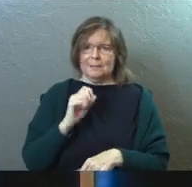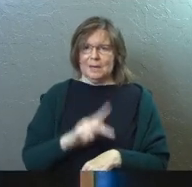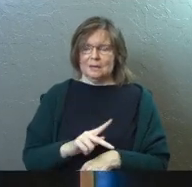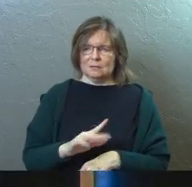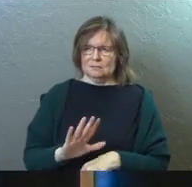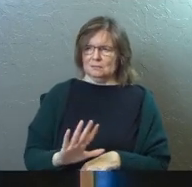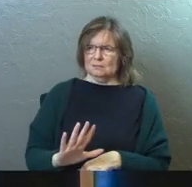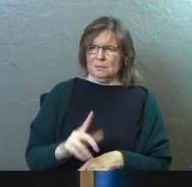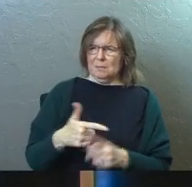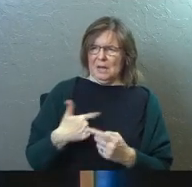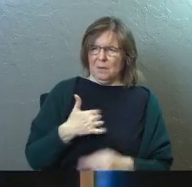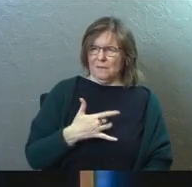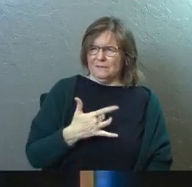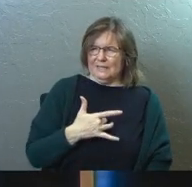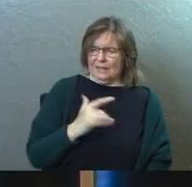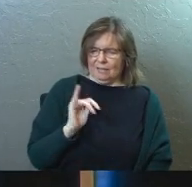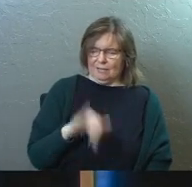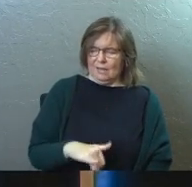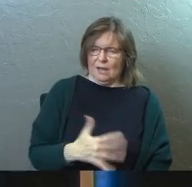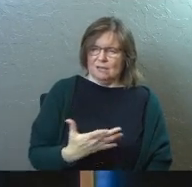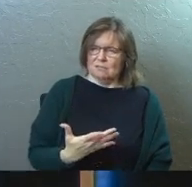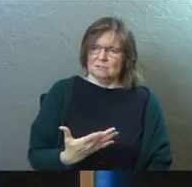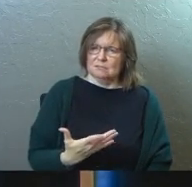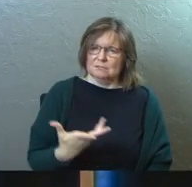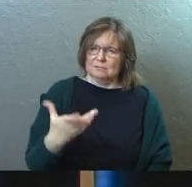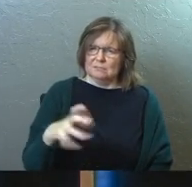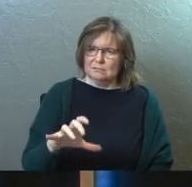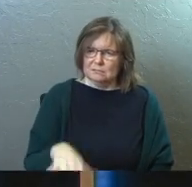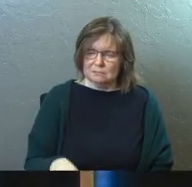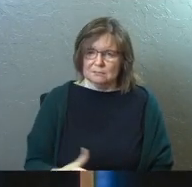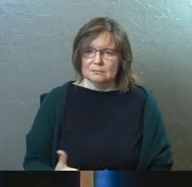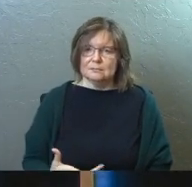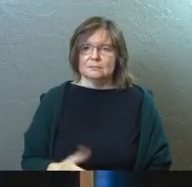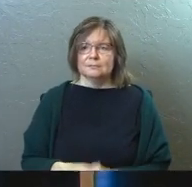back to him was, but I don't feel any of that stuff.